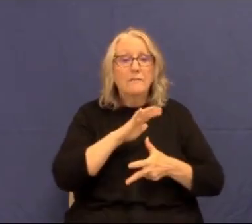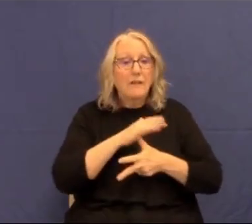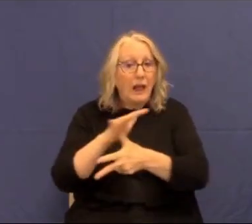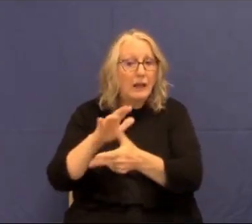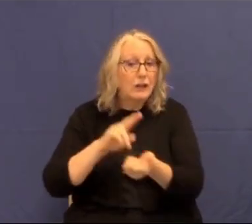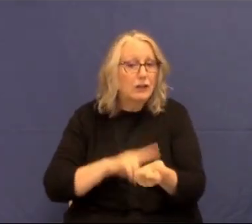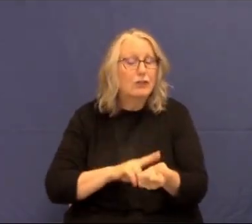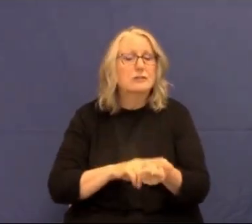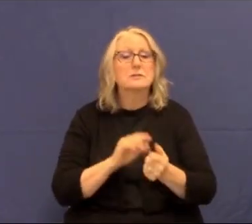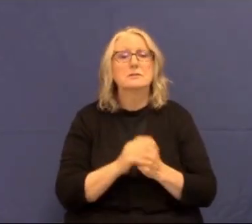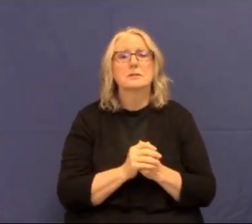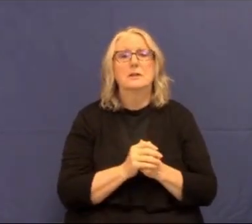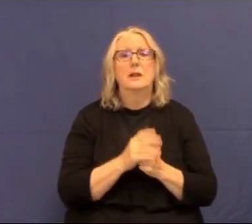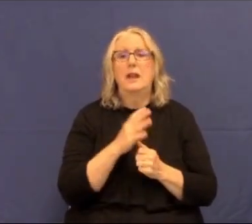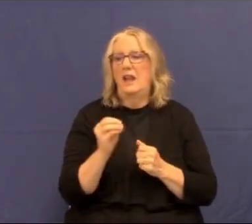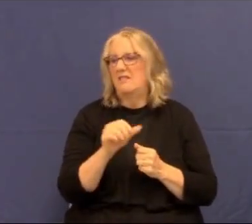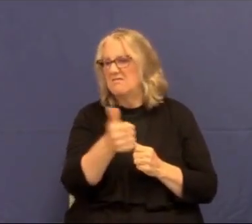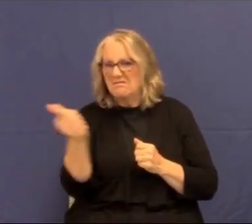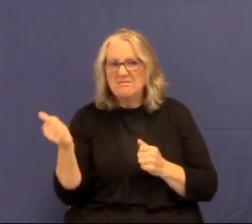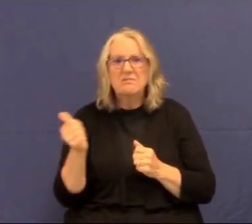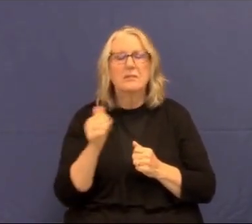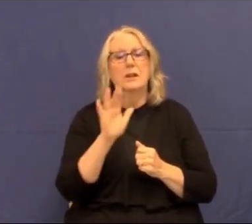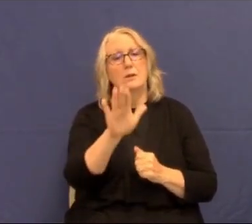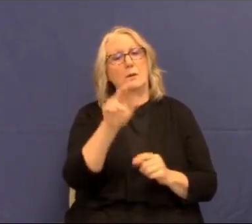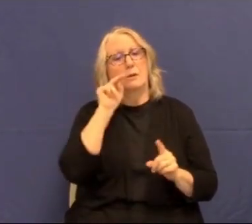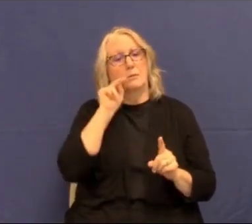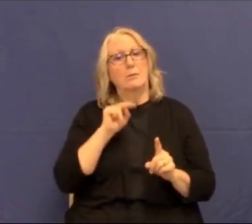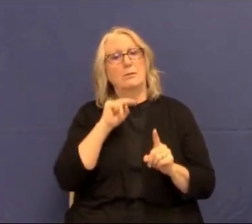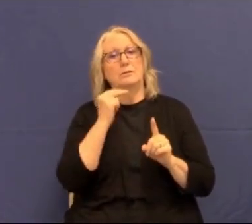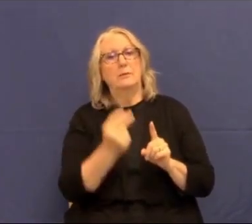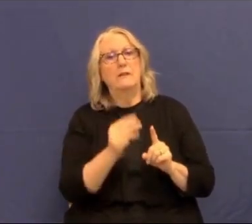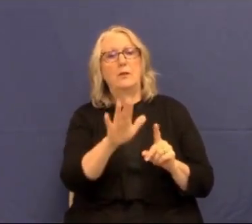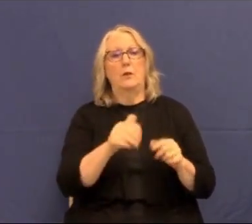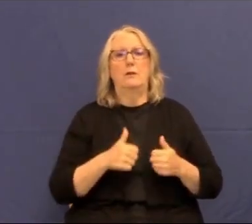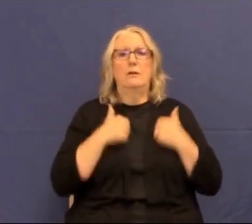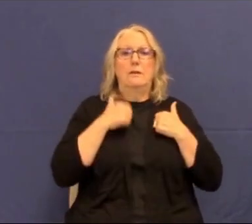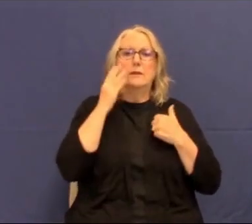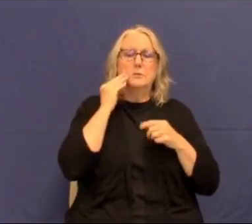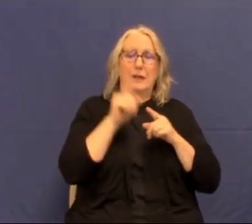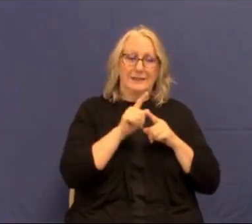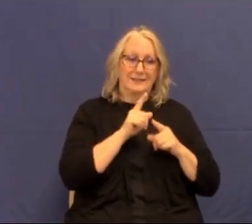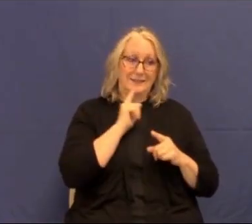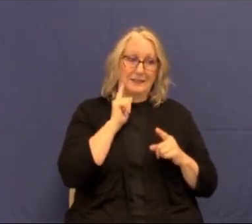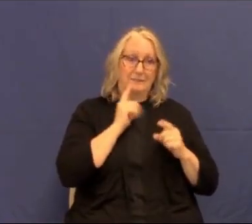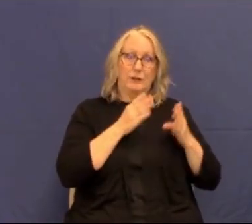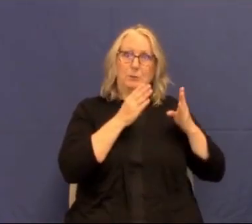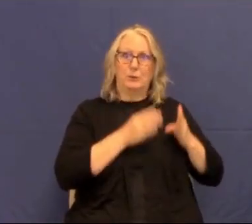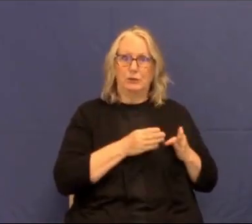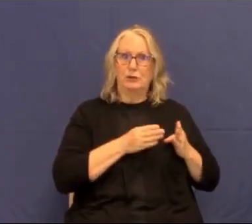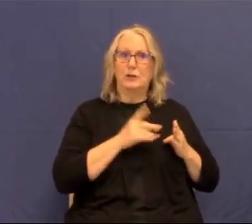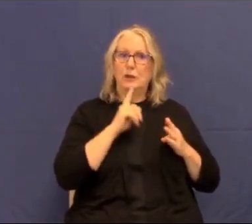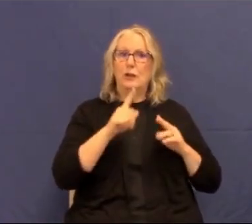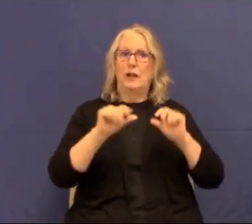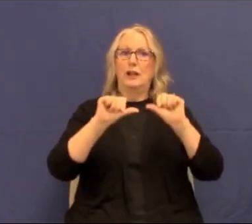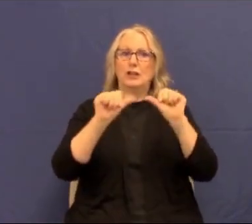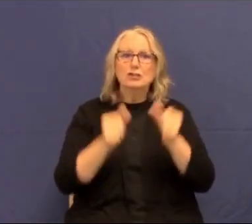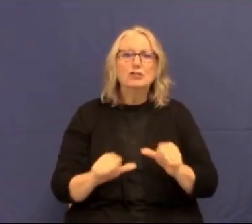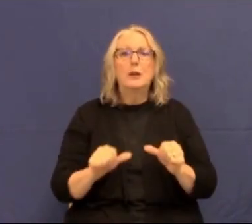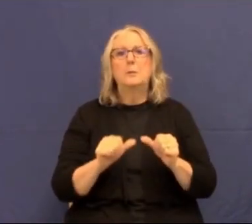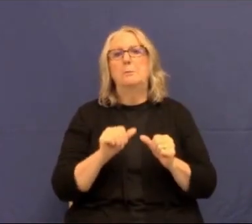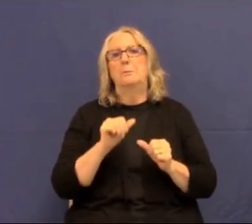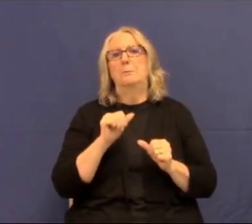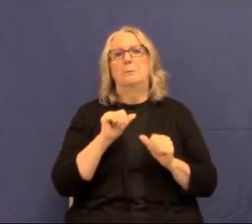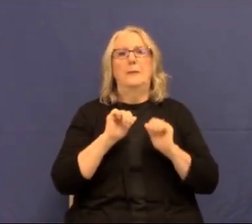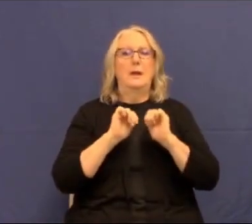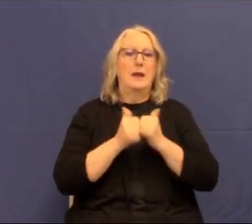nurse and beyond, how has your perspective and your lived experience as a deaf individual shaped the way your